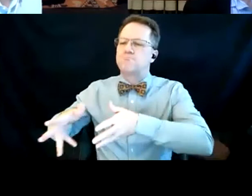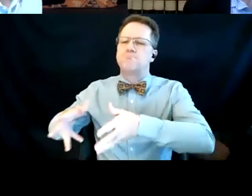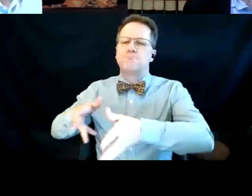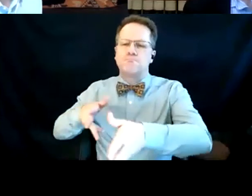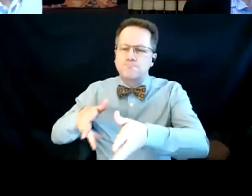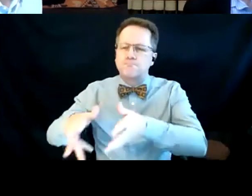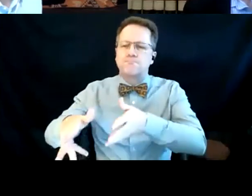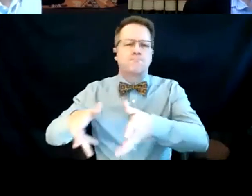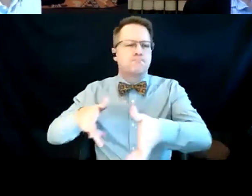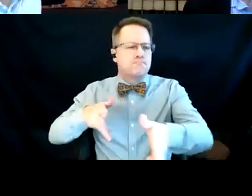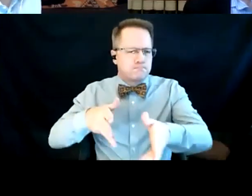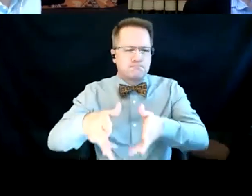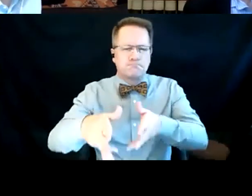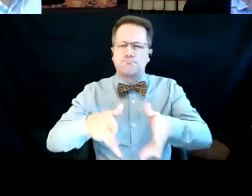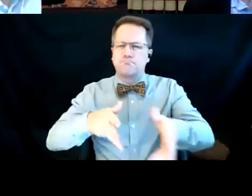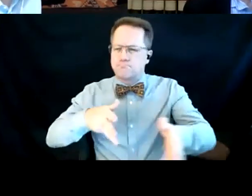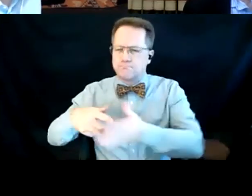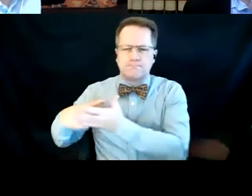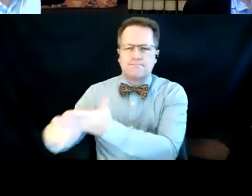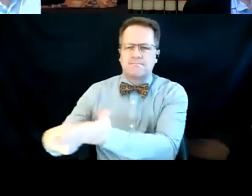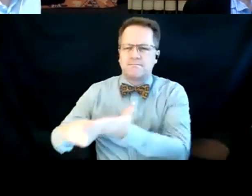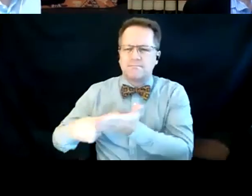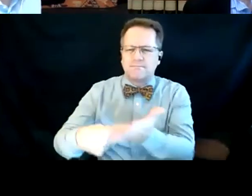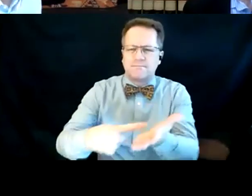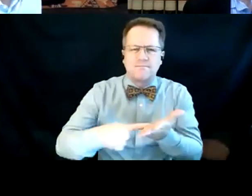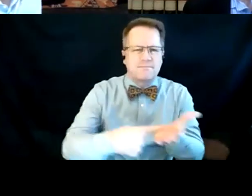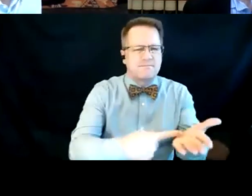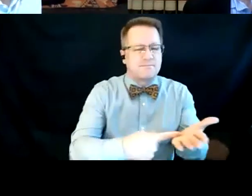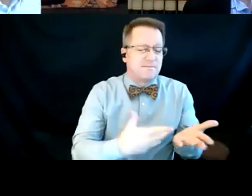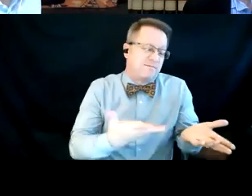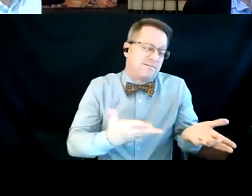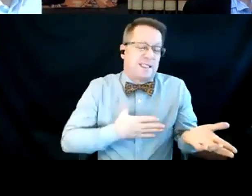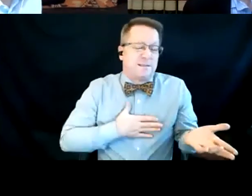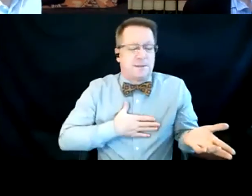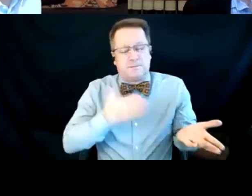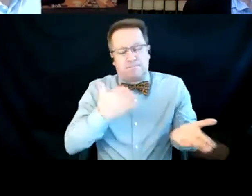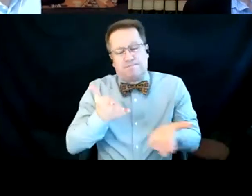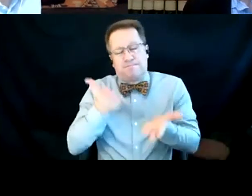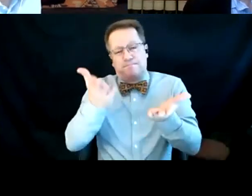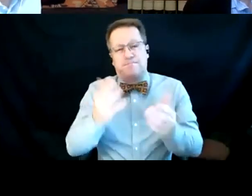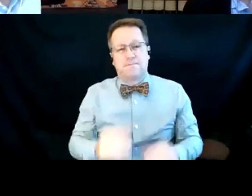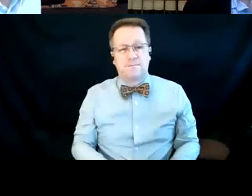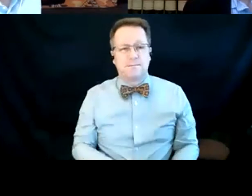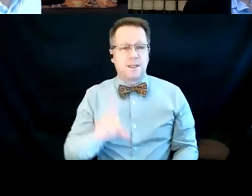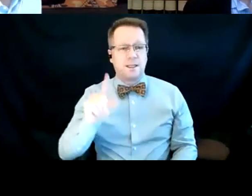out. And that's my offering. Dale, what do you say?